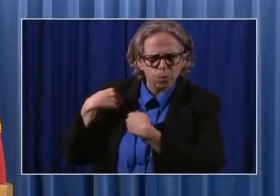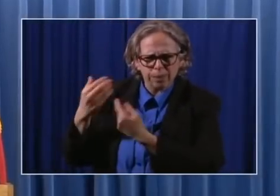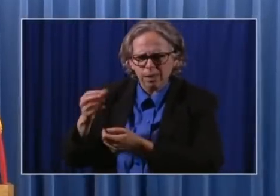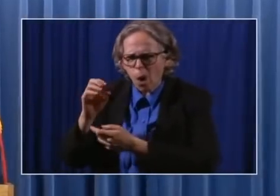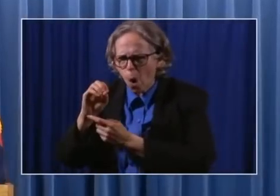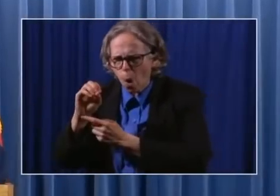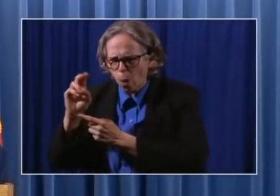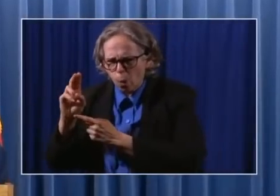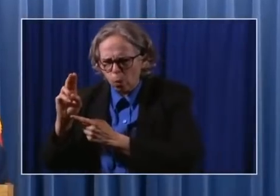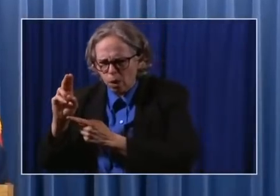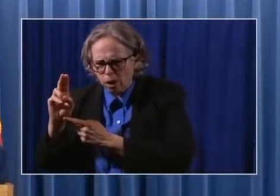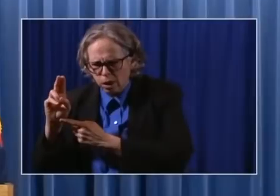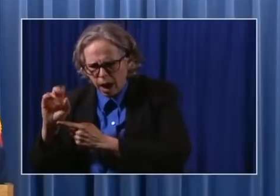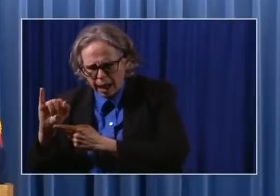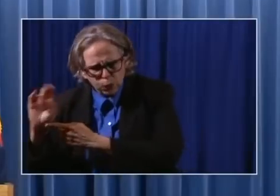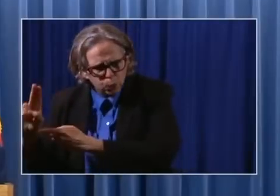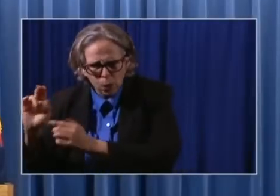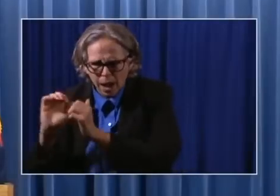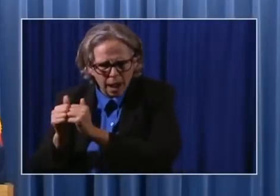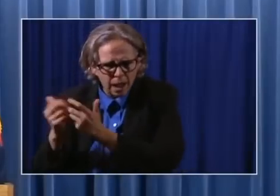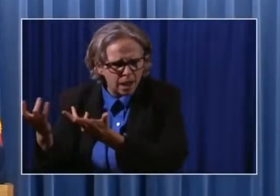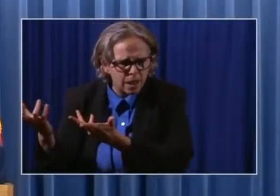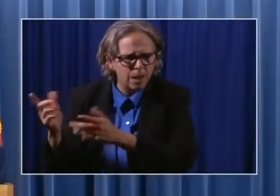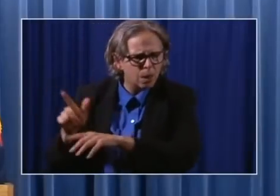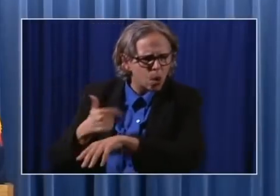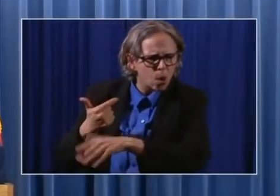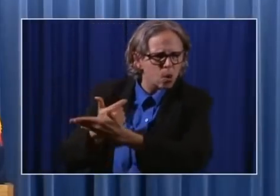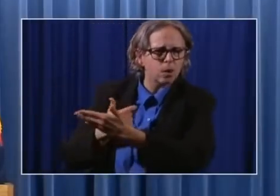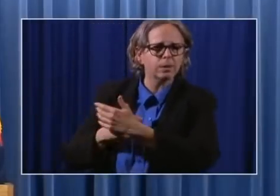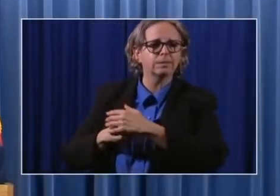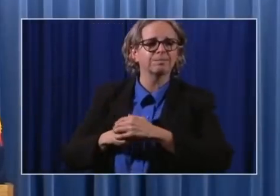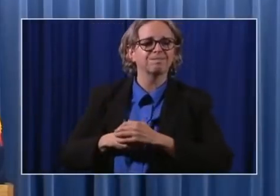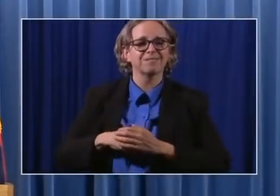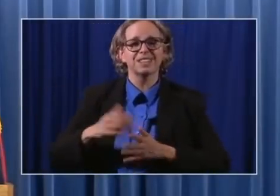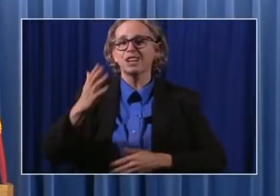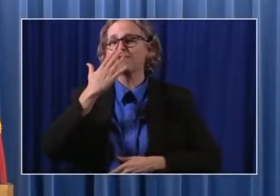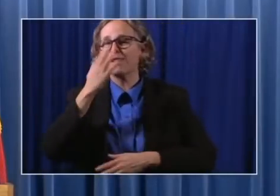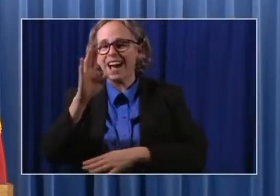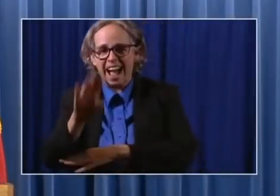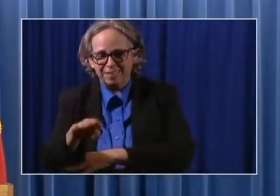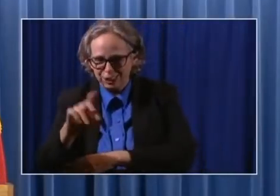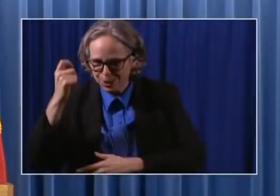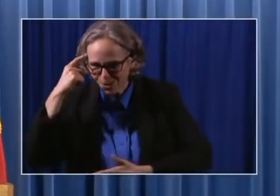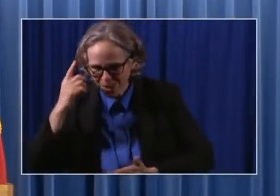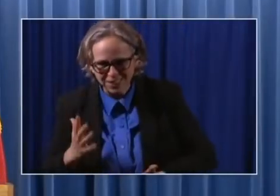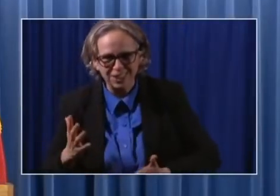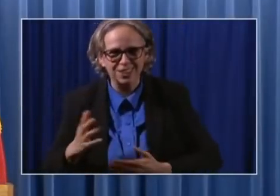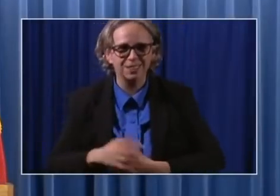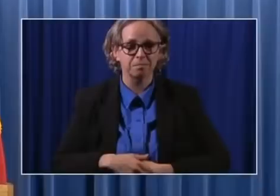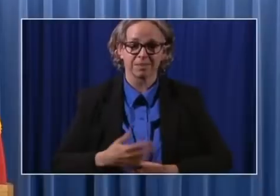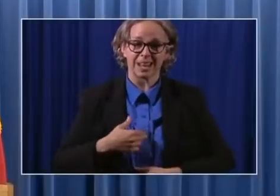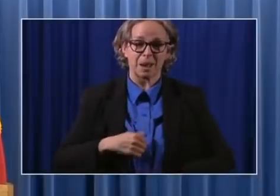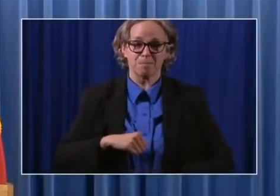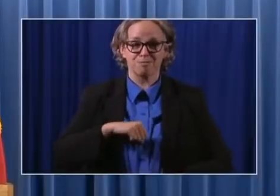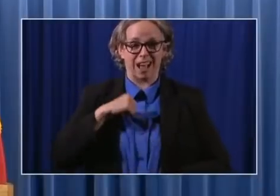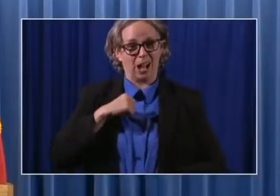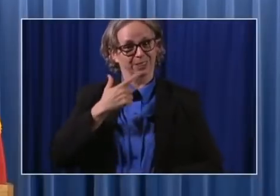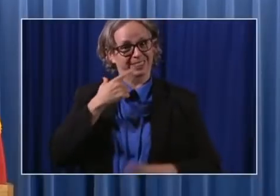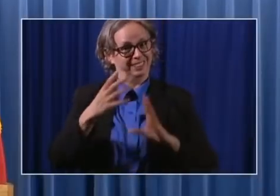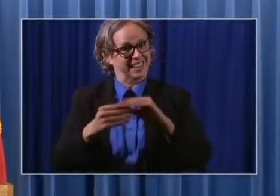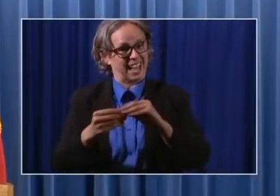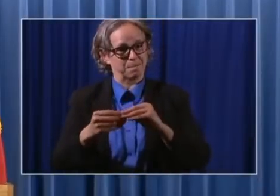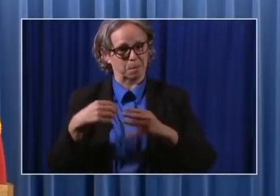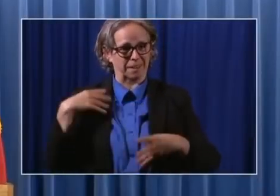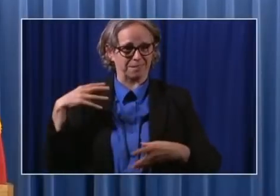with the agency? How long have you been doing this? Good afternoon, Governor. I'm proud to say I've been with the Ohio Investigative Unit for